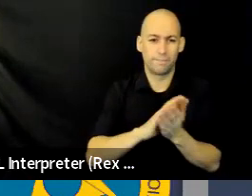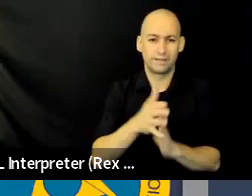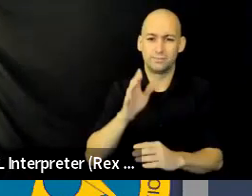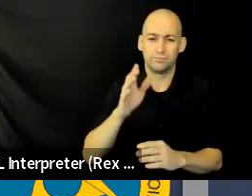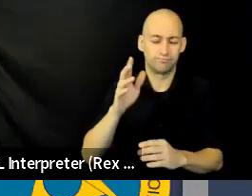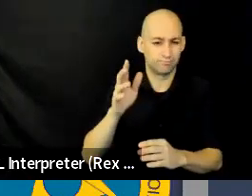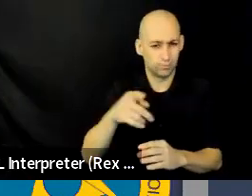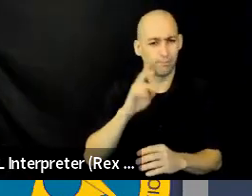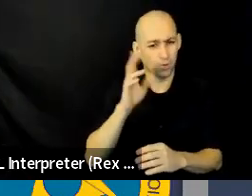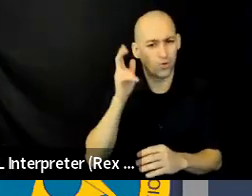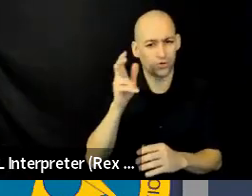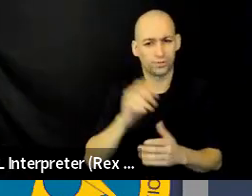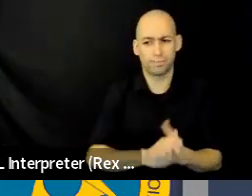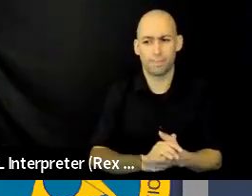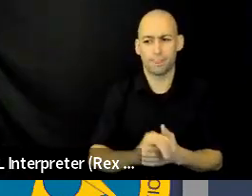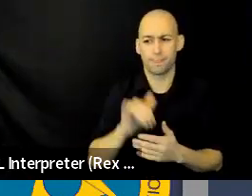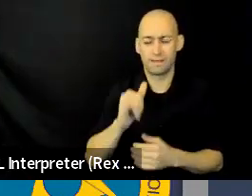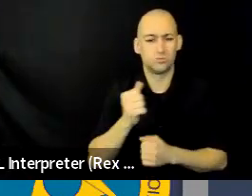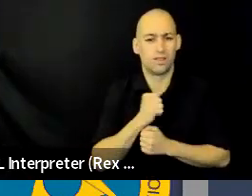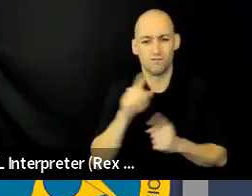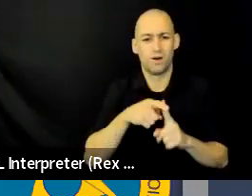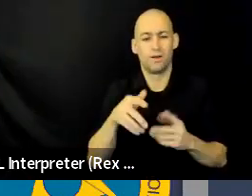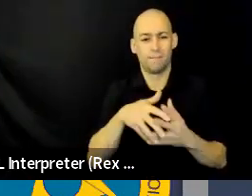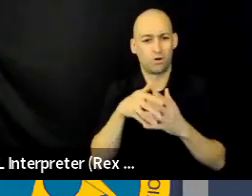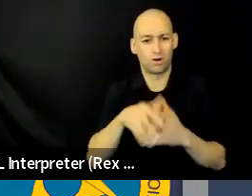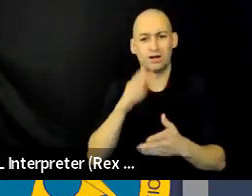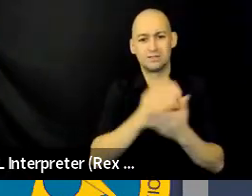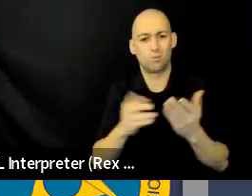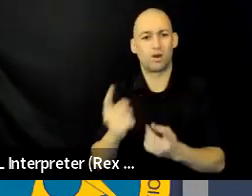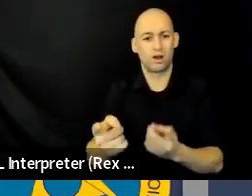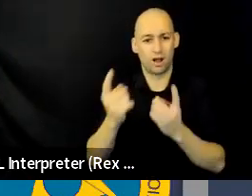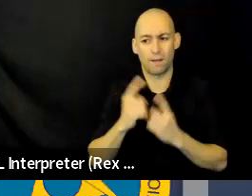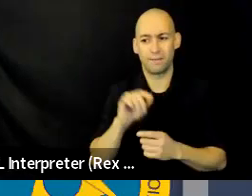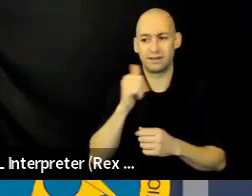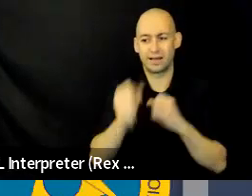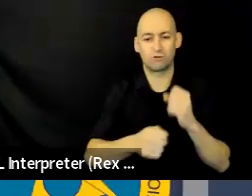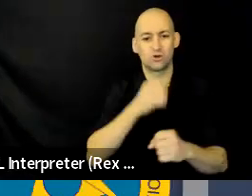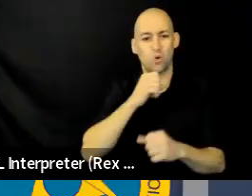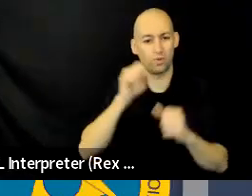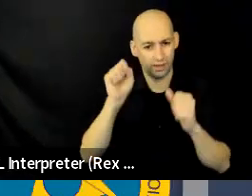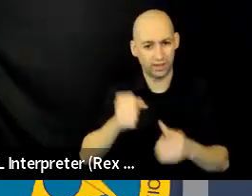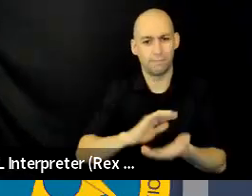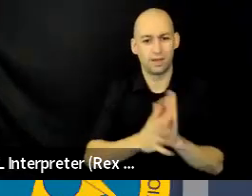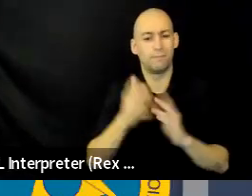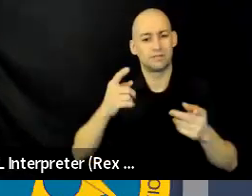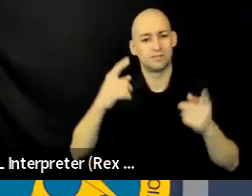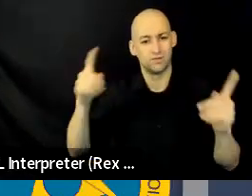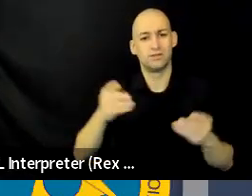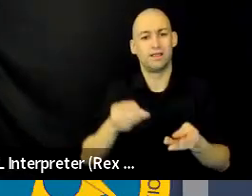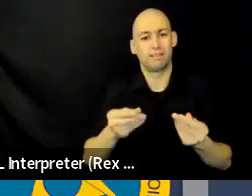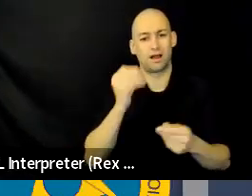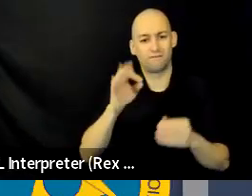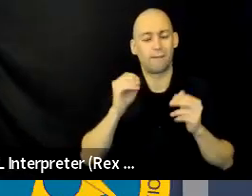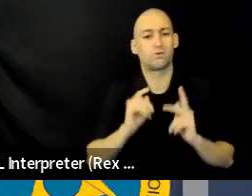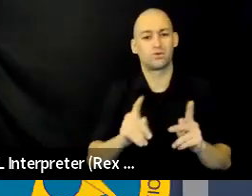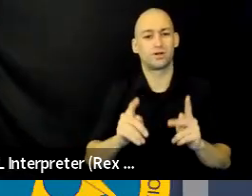much. That's what I love about America. Someone that come over at 10 years old could make it. The land of opportunity, and we are the same.